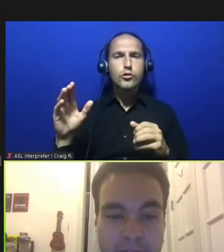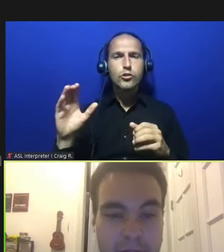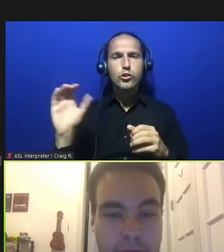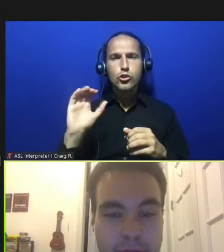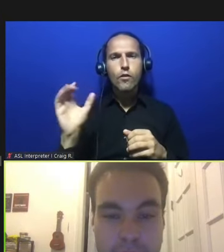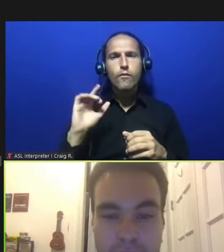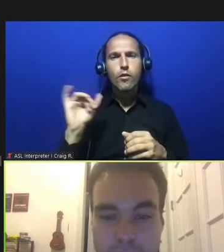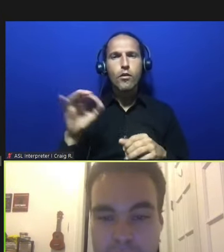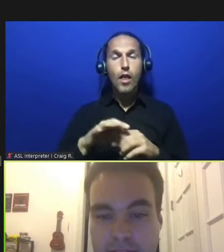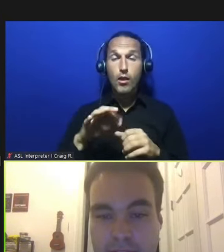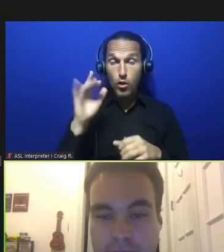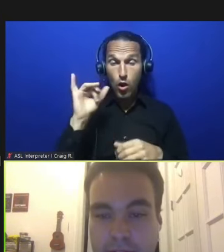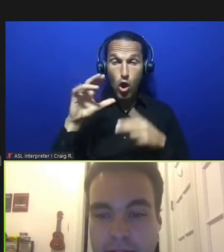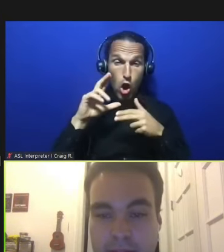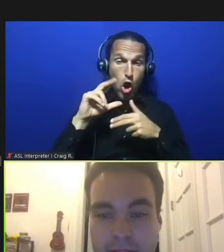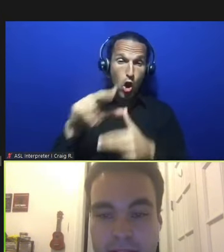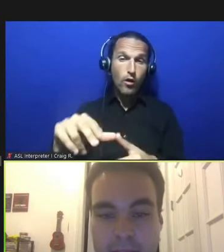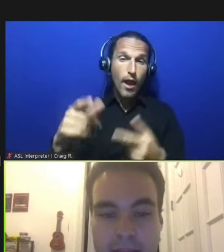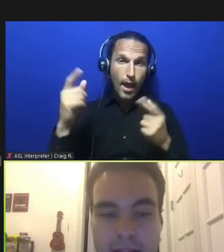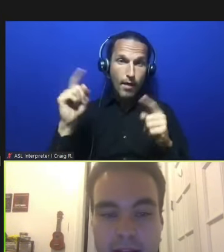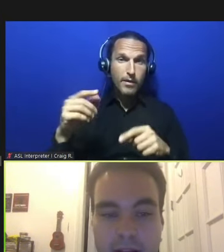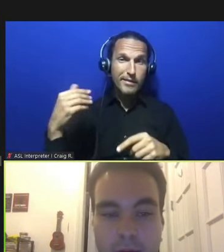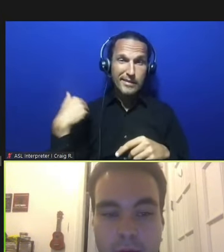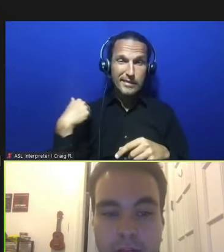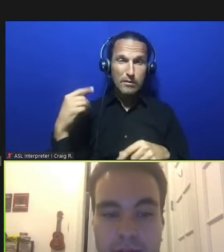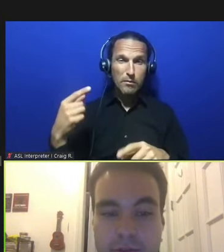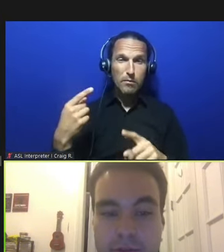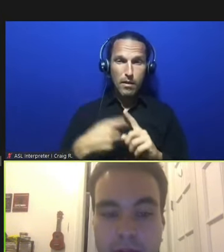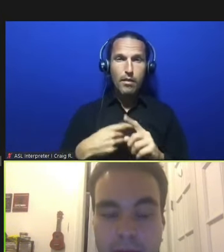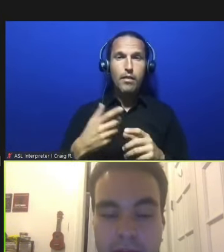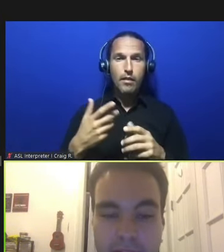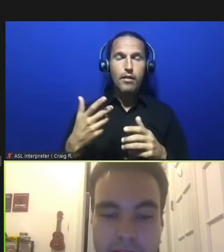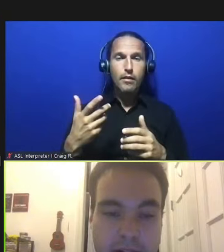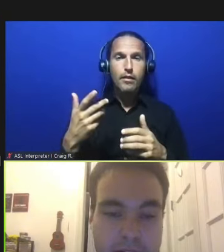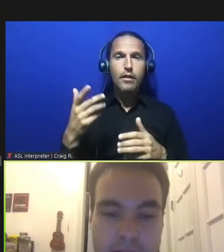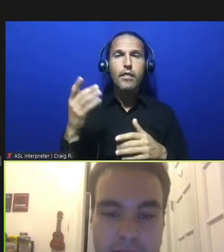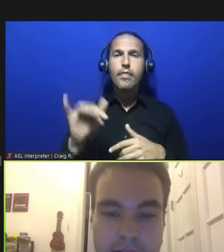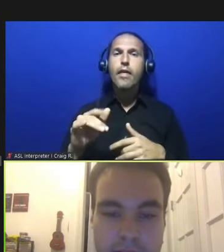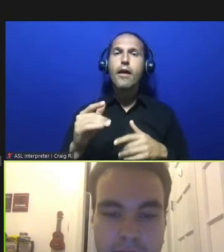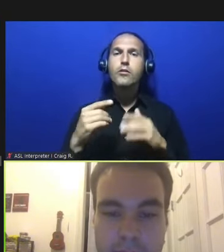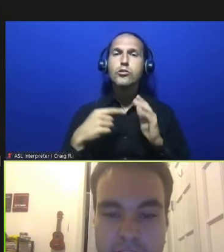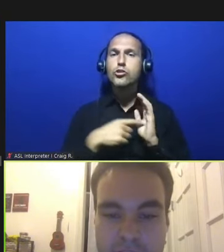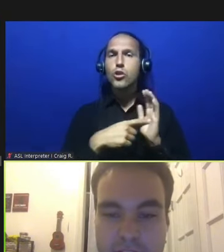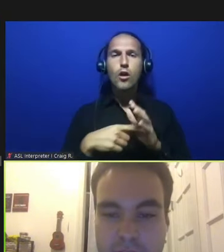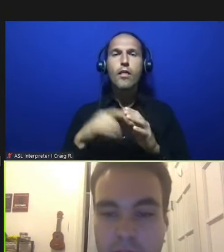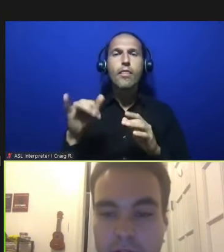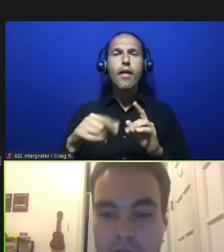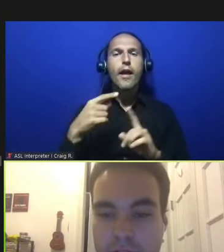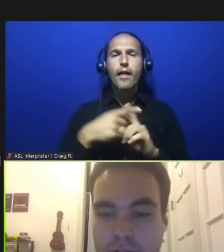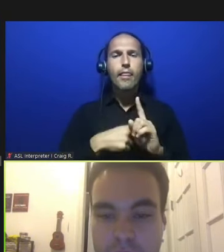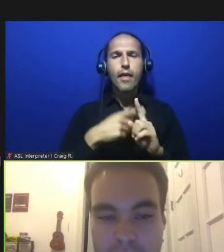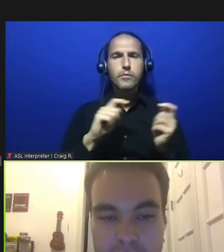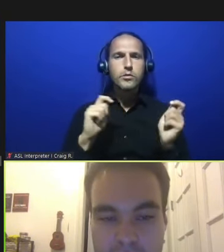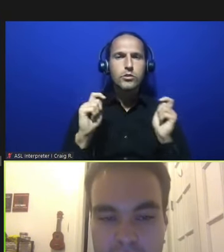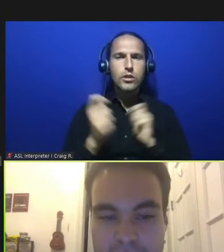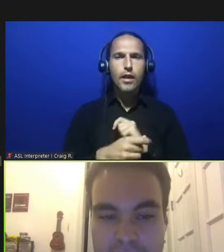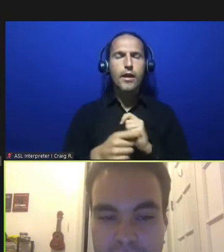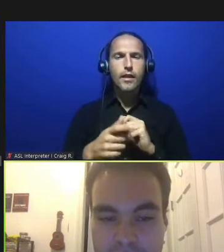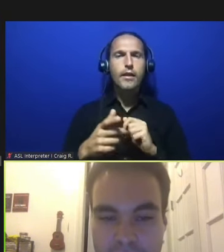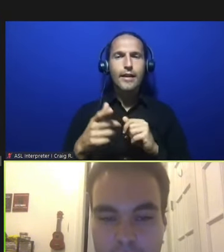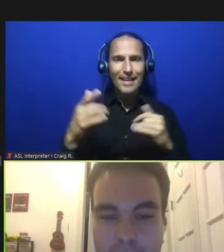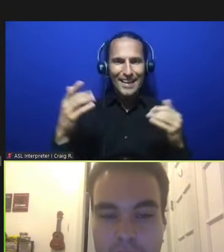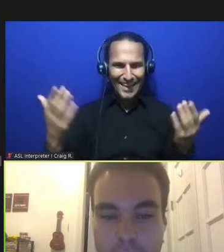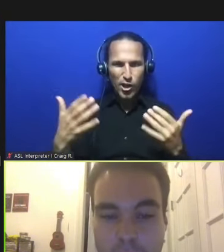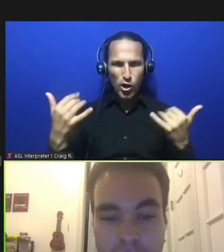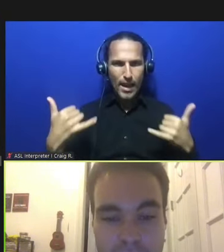As Hurricane Ida barreled through the Northeast earlier this month, it made it one truth abundantly clear. Climate change is no longer a future threat. It is